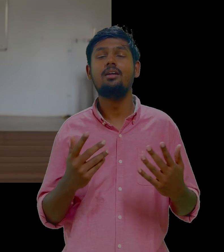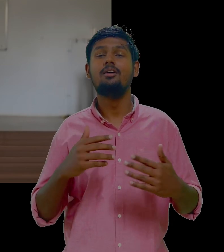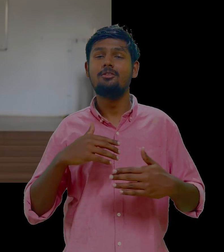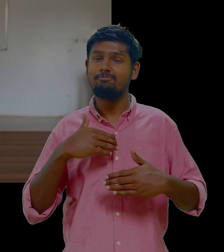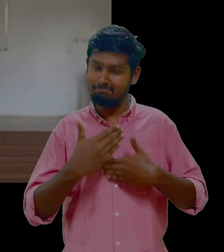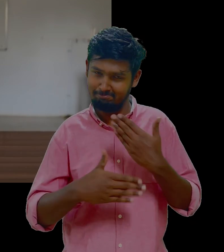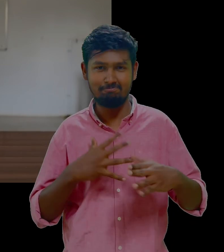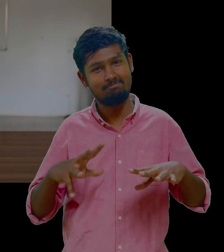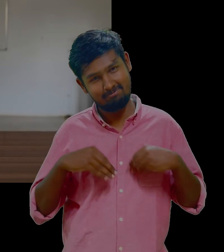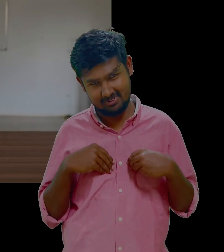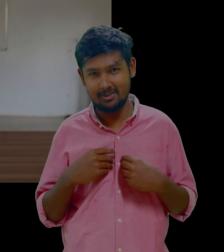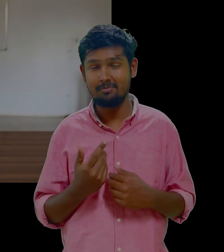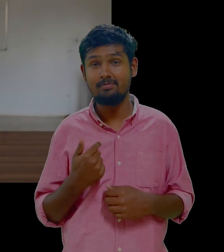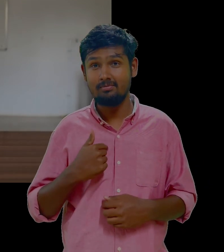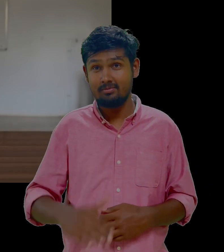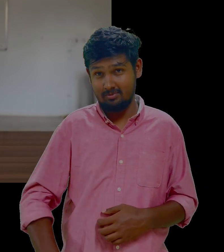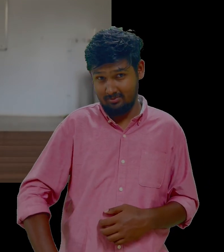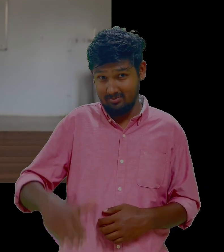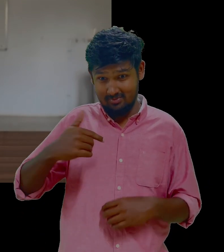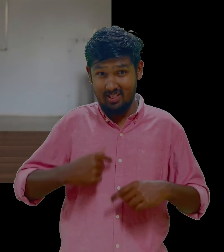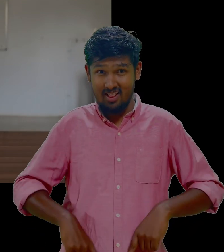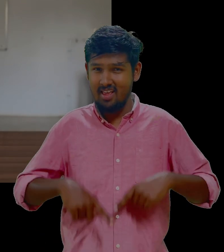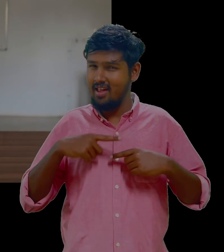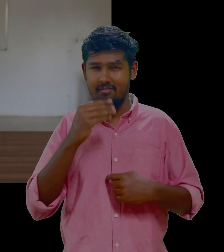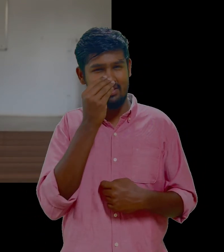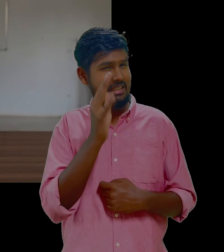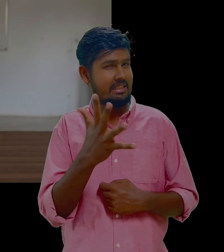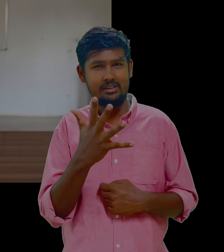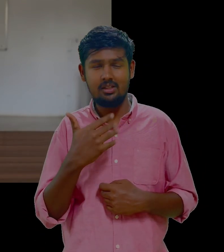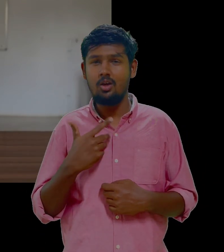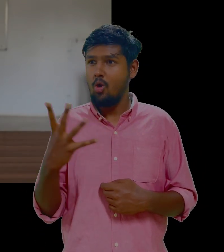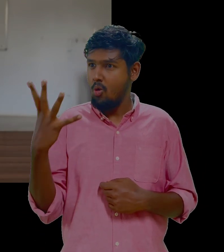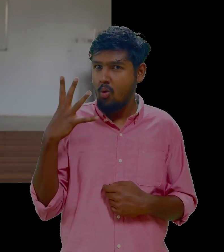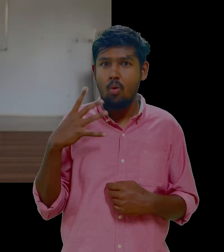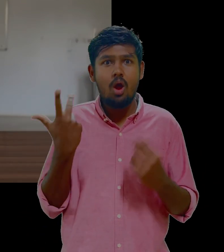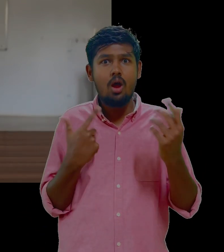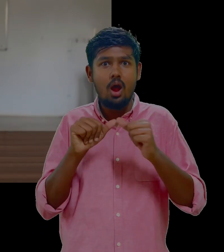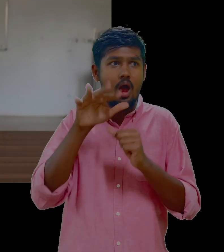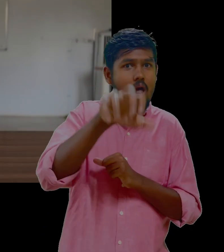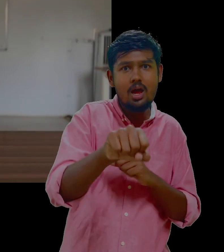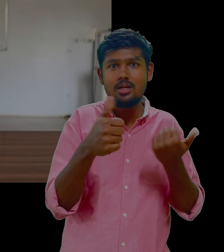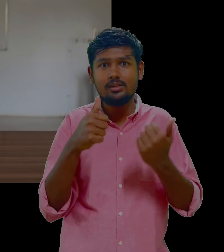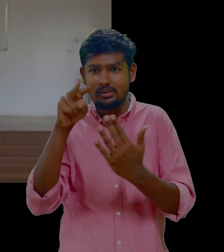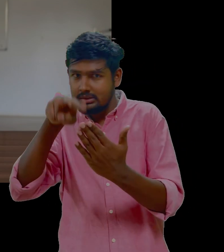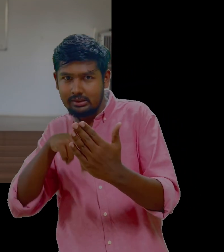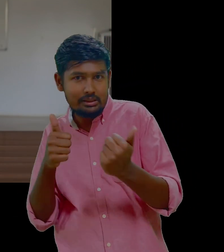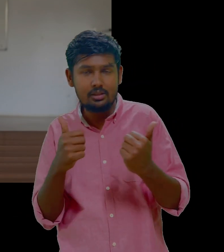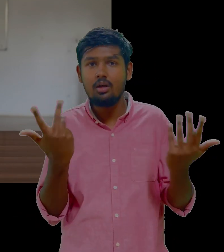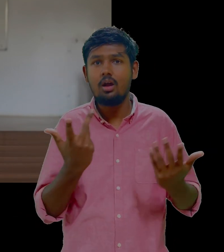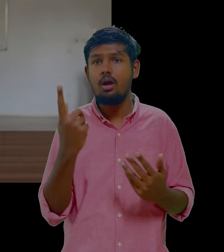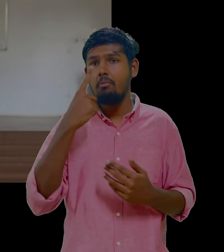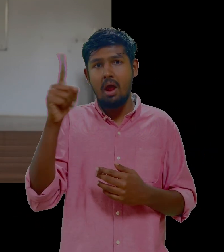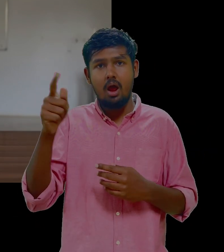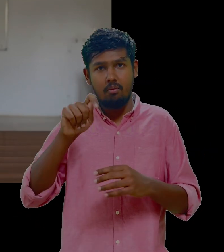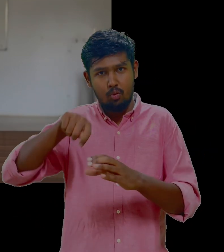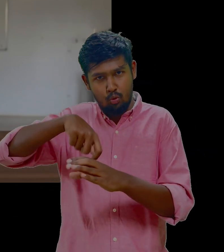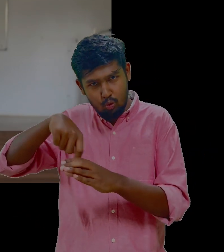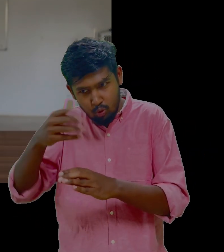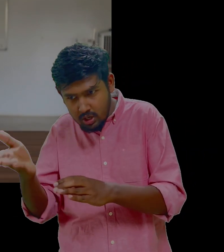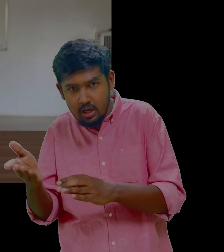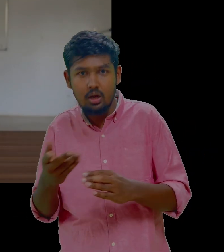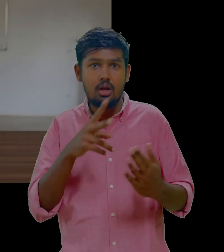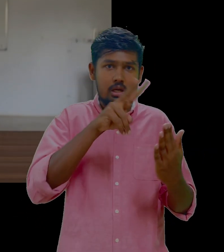get frustrated with the whole waiting. How long do I wait? Because what used to happen is, my